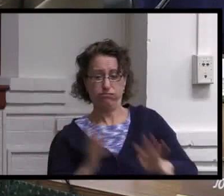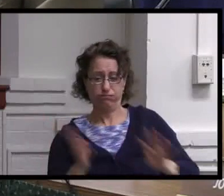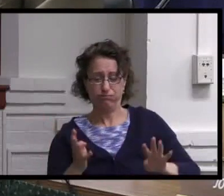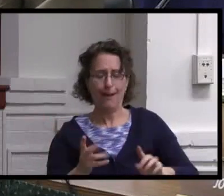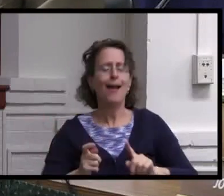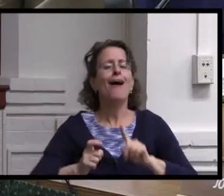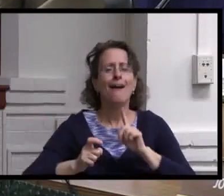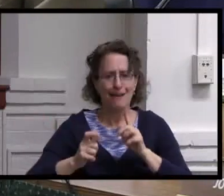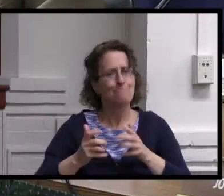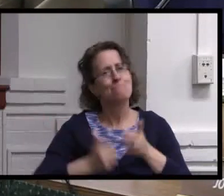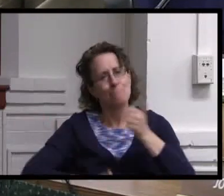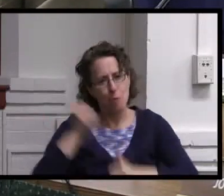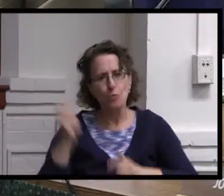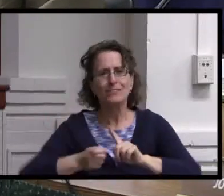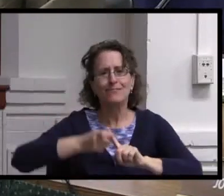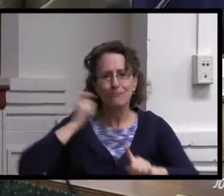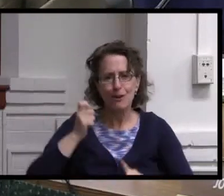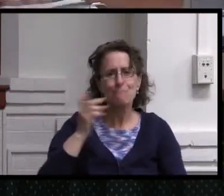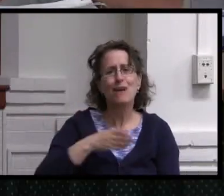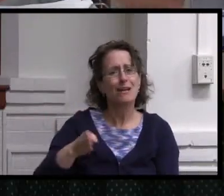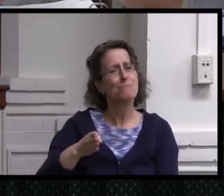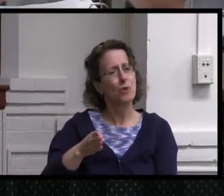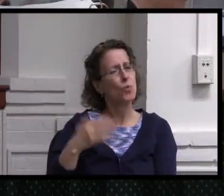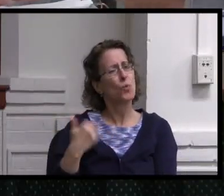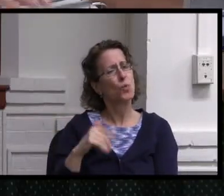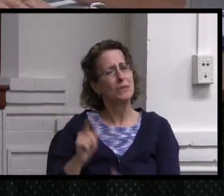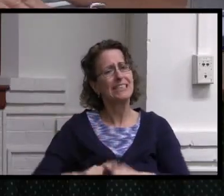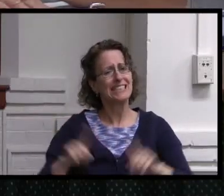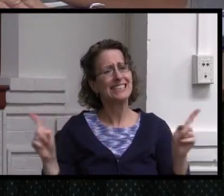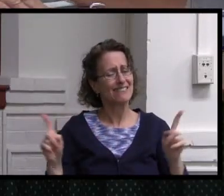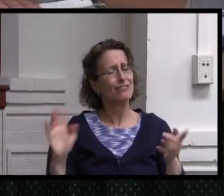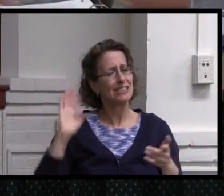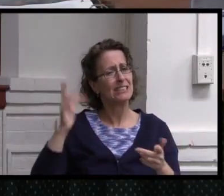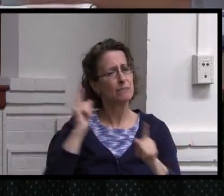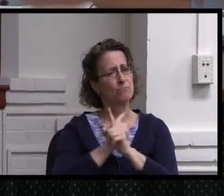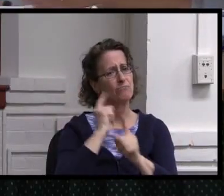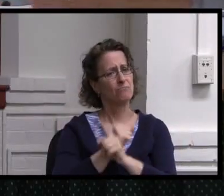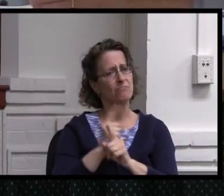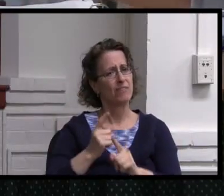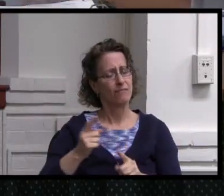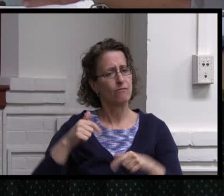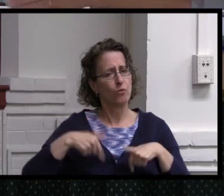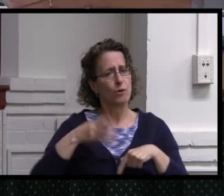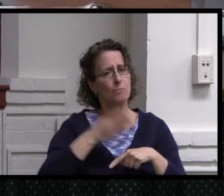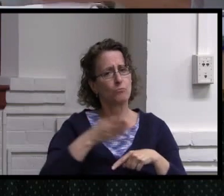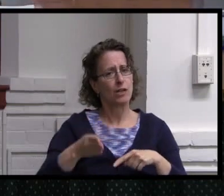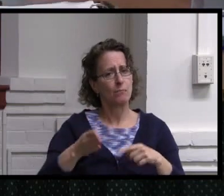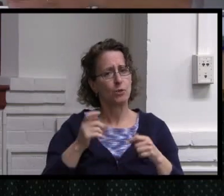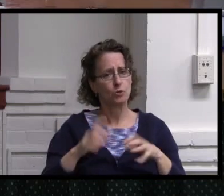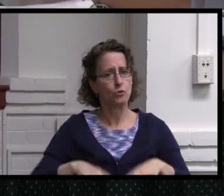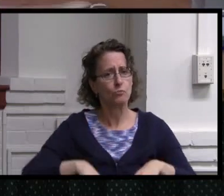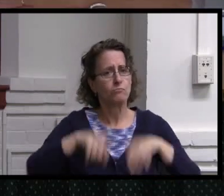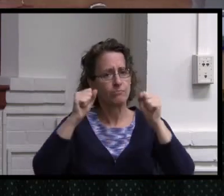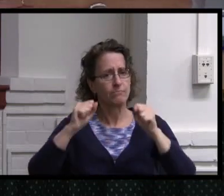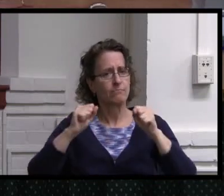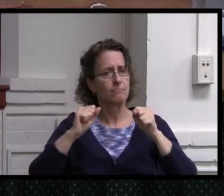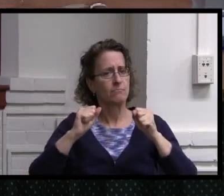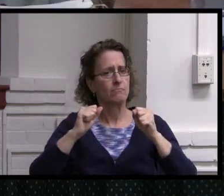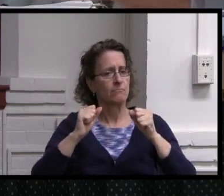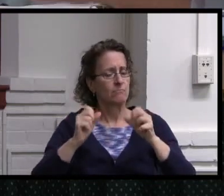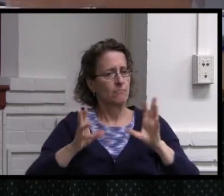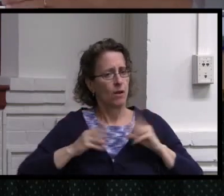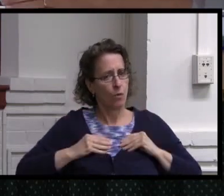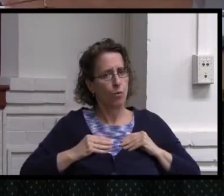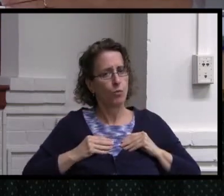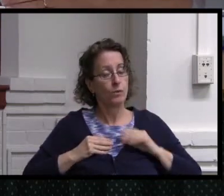coming from Brattleboro. Right. Well, I just wanted to make sure that people were aware that we are going to be recouping something with, you know, absolutely.